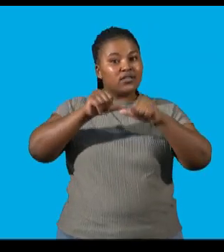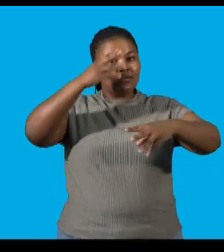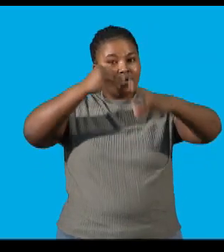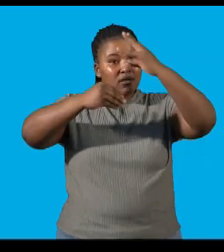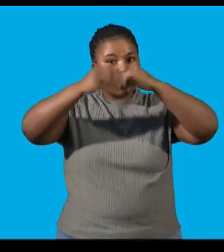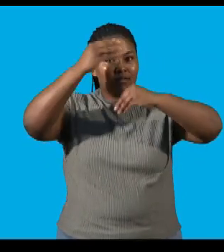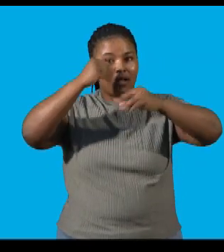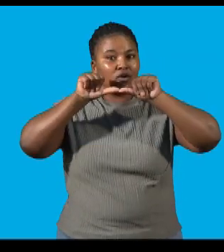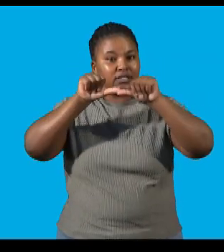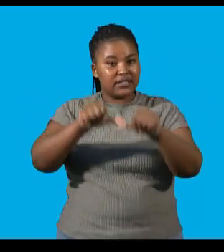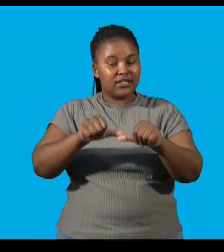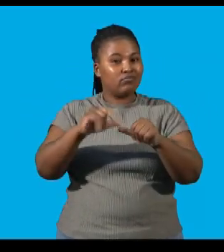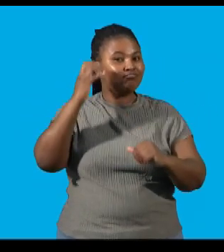learning,